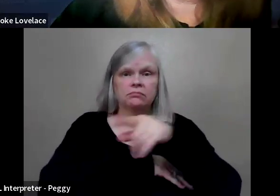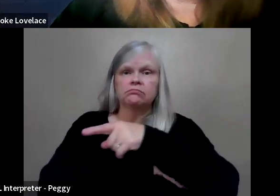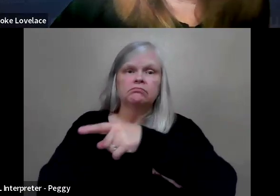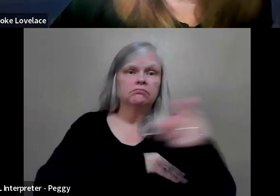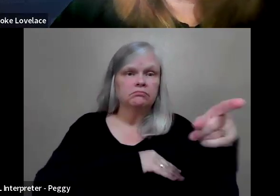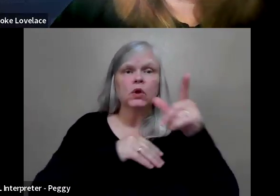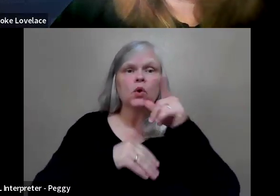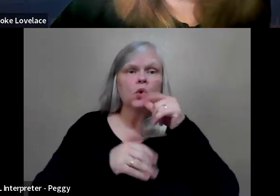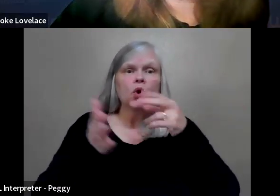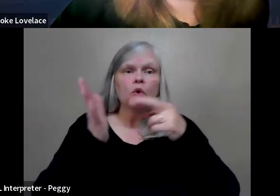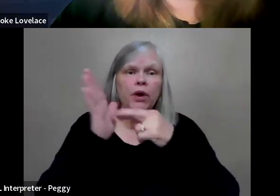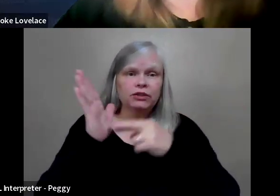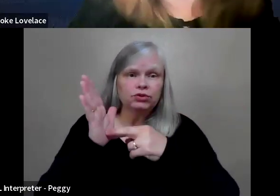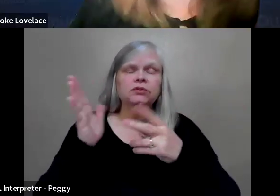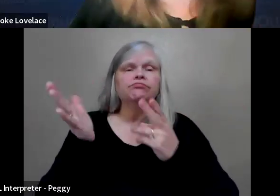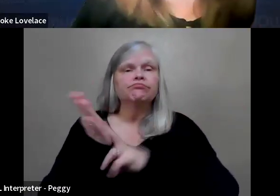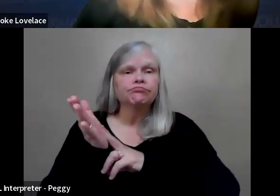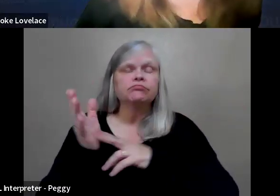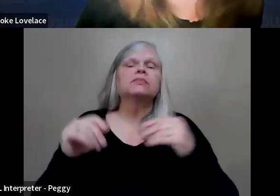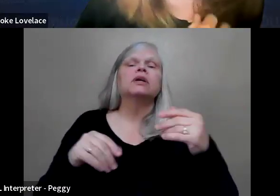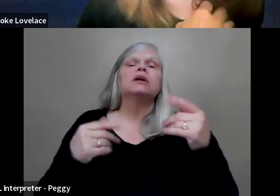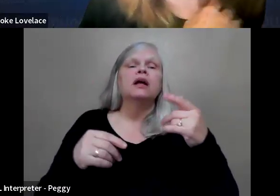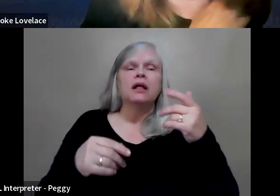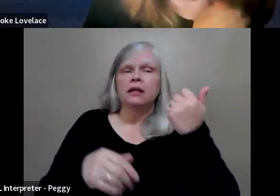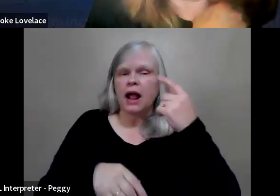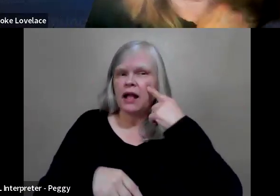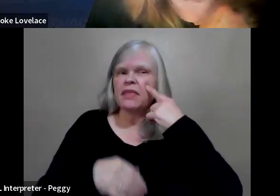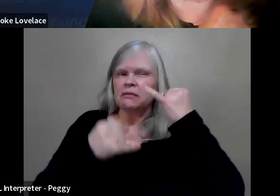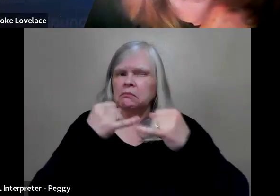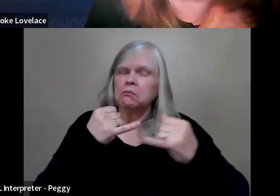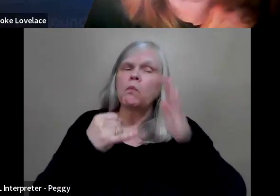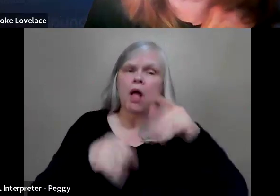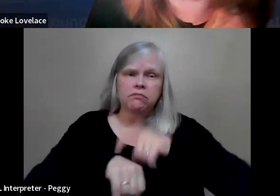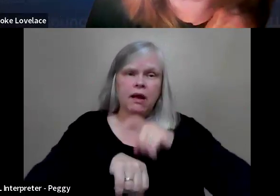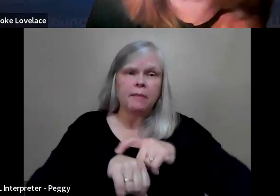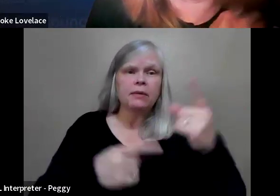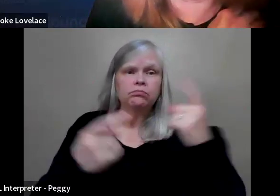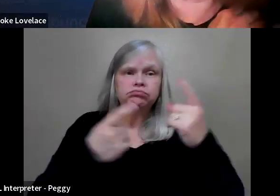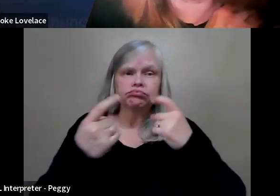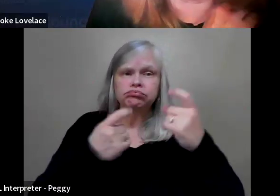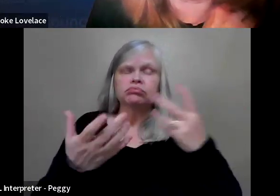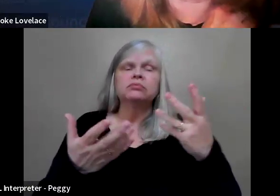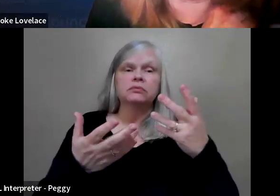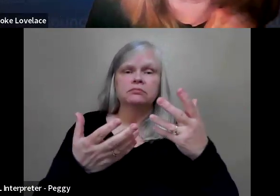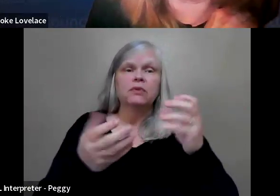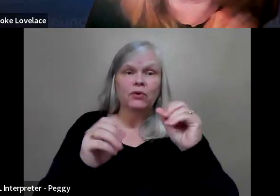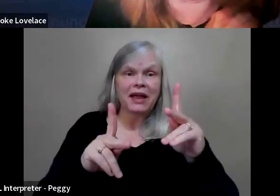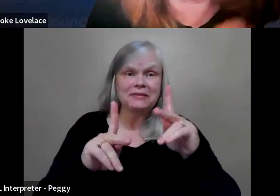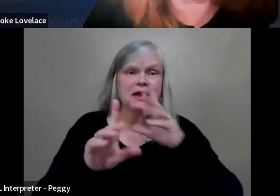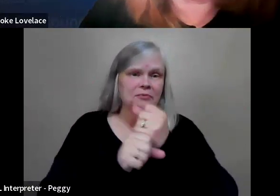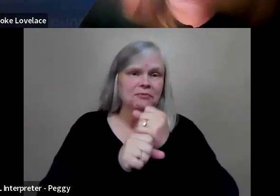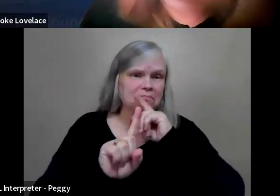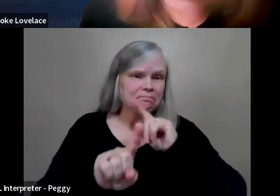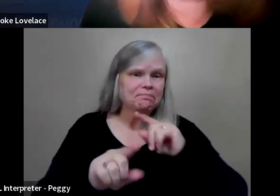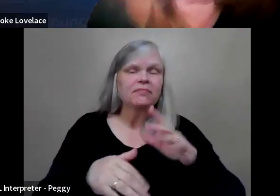registered. And I believe there will be time for people to ask questions too. With that, I'm going to turn it over to one of our council